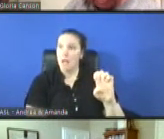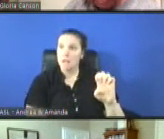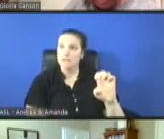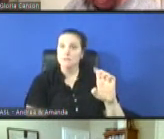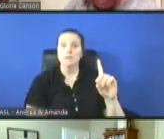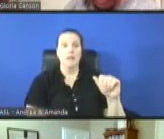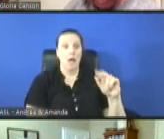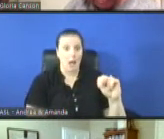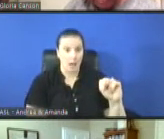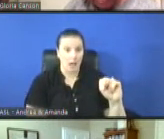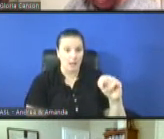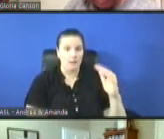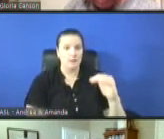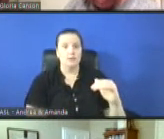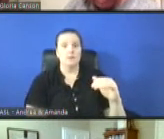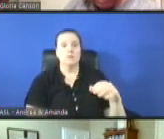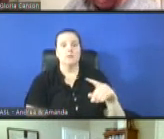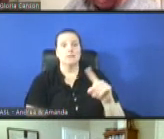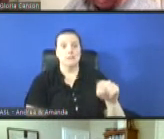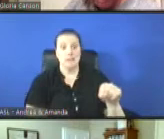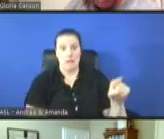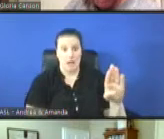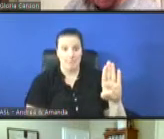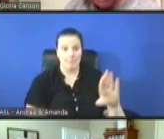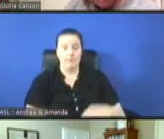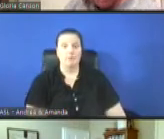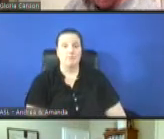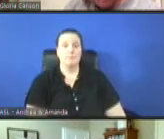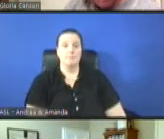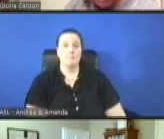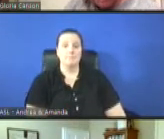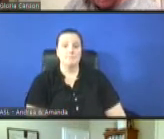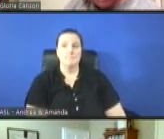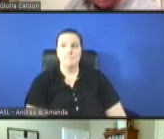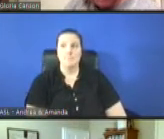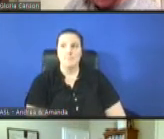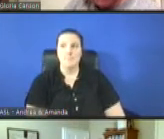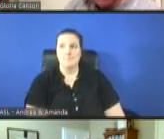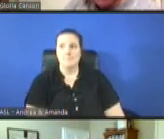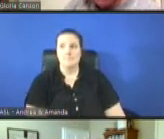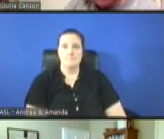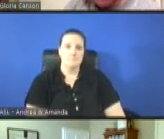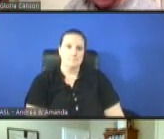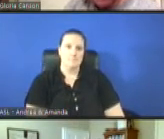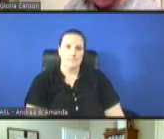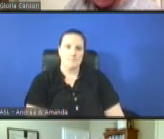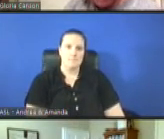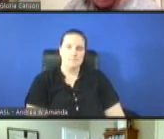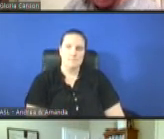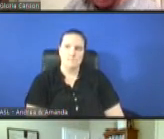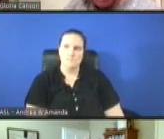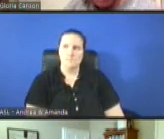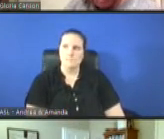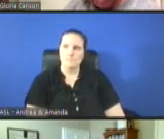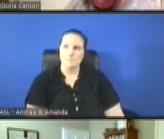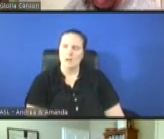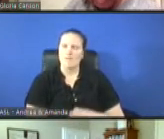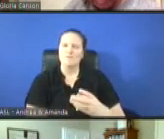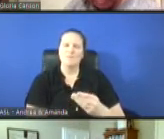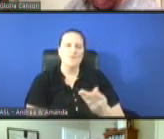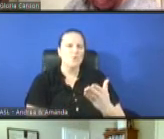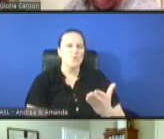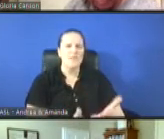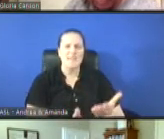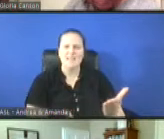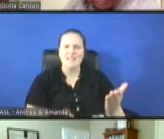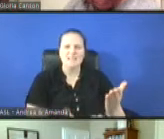Dan Handelman and then Zainab. Hi. A couple of things here. The